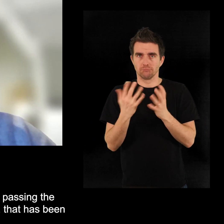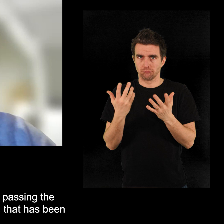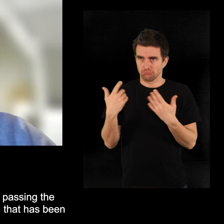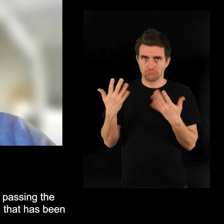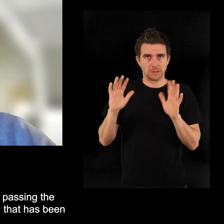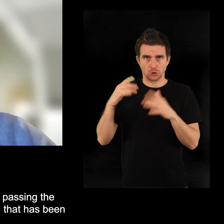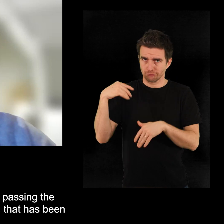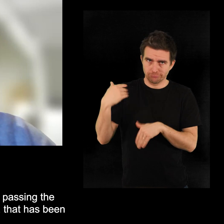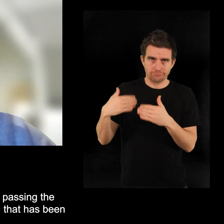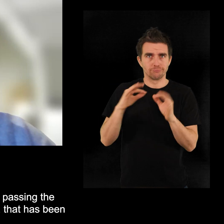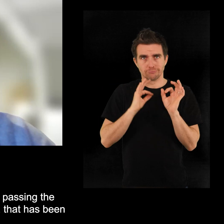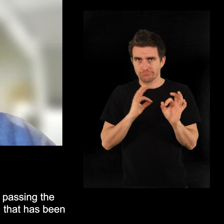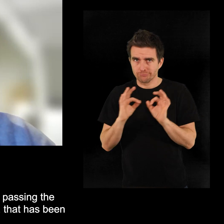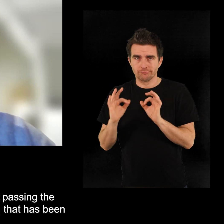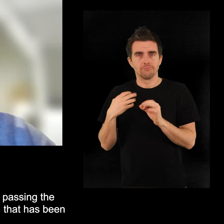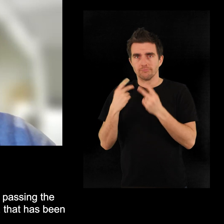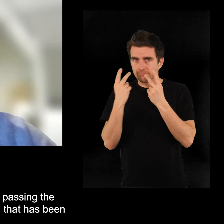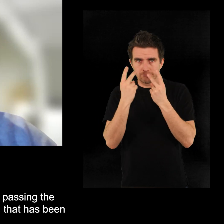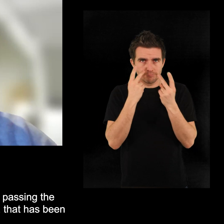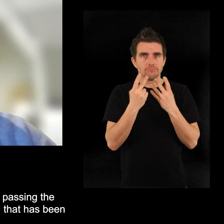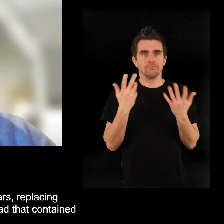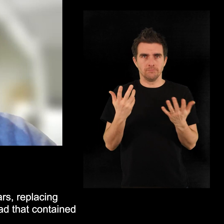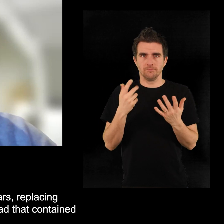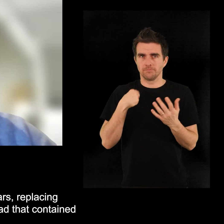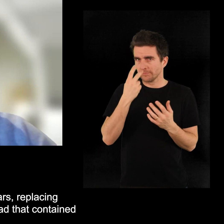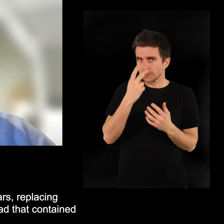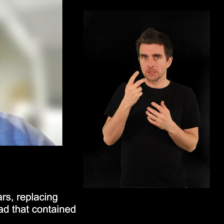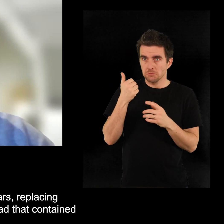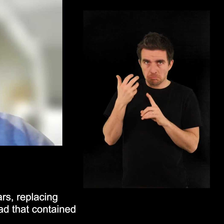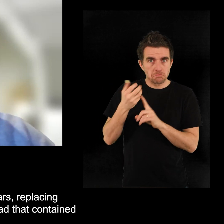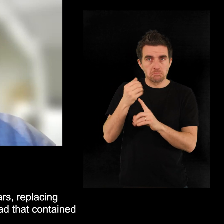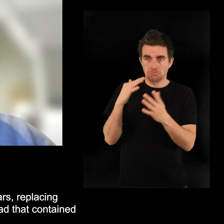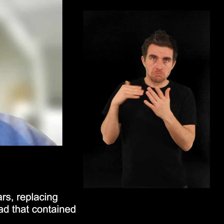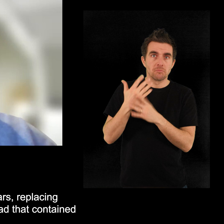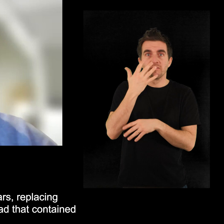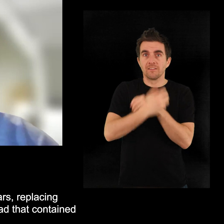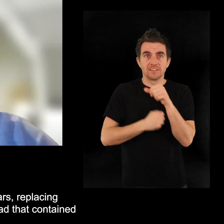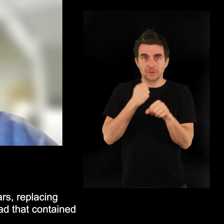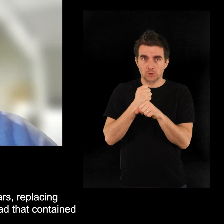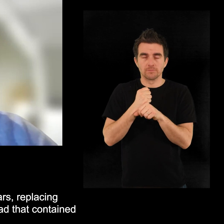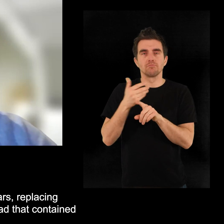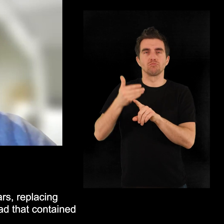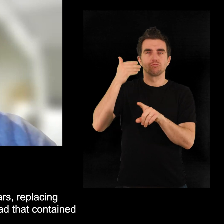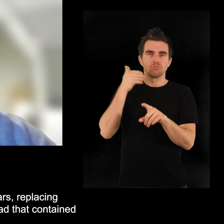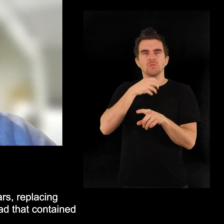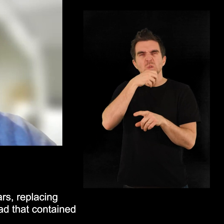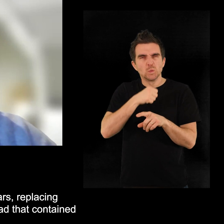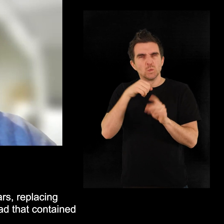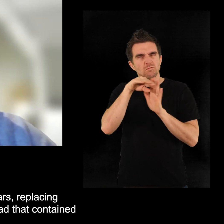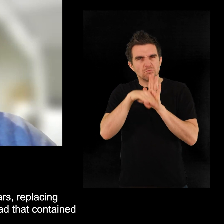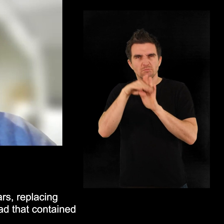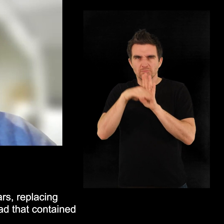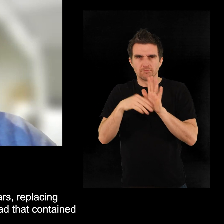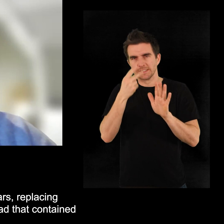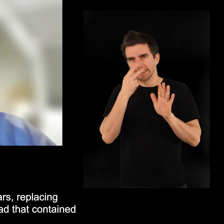Persons with Disabilities bill that has been outstanding for the last 5 years, replacing